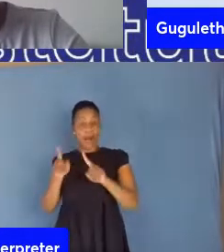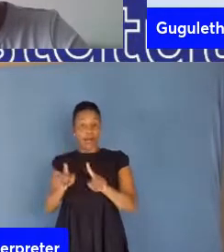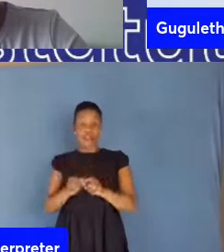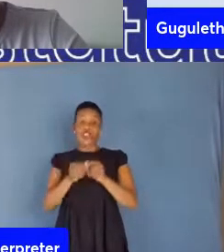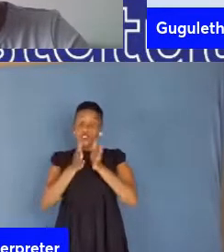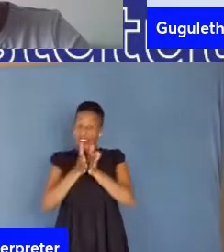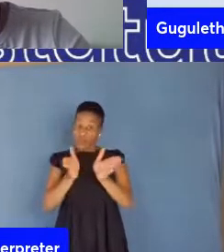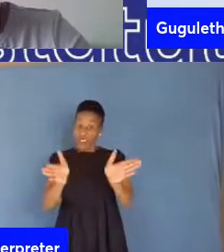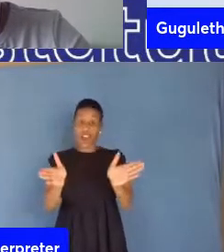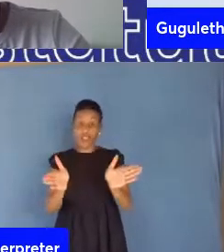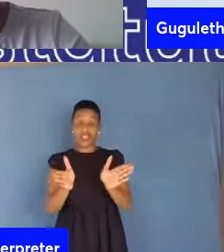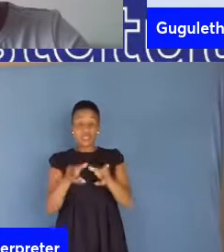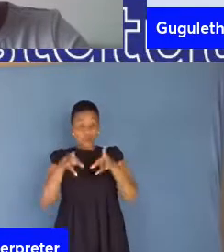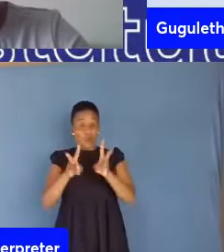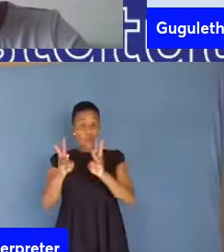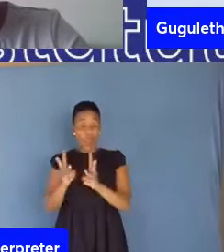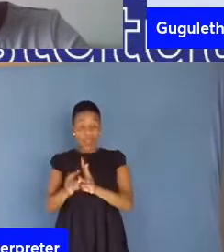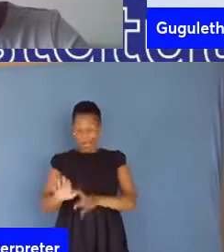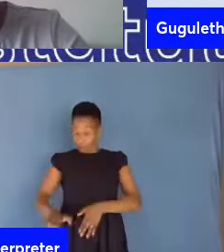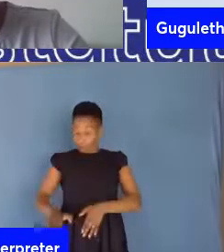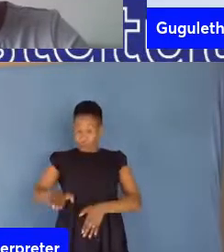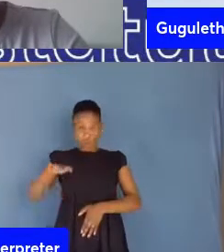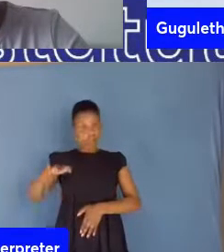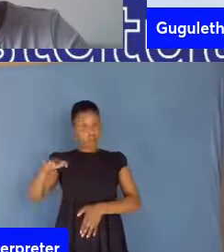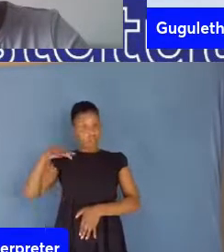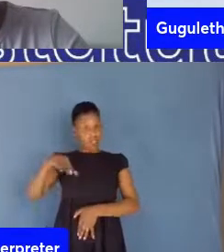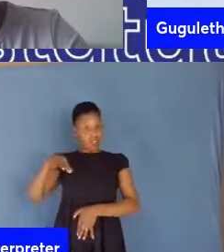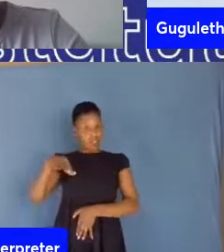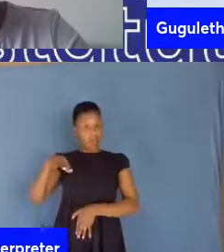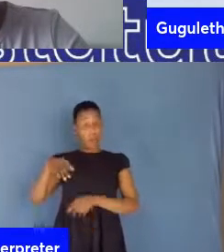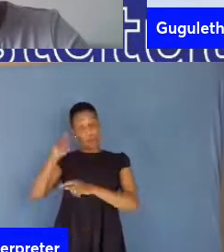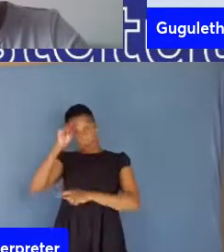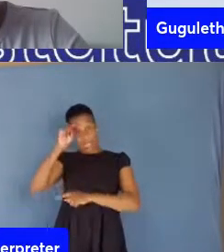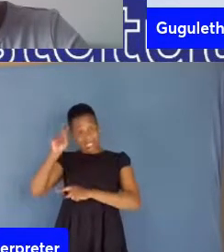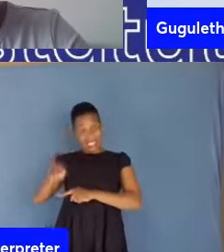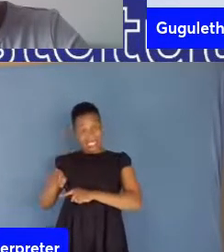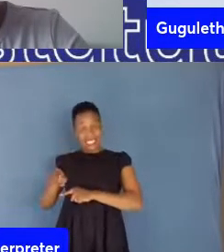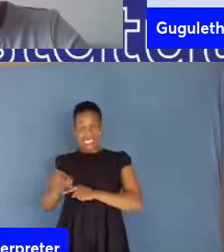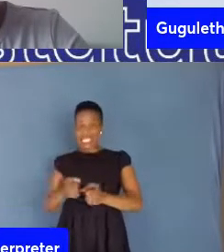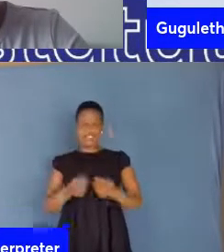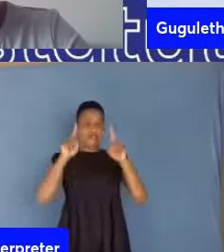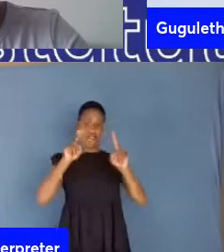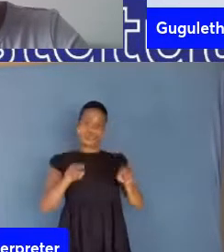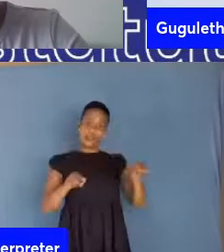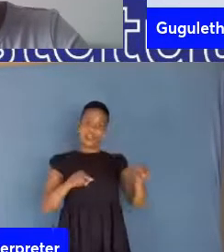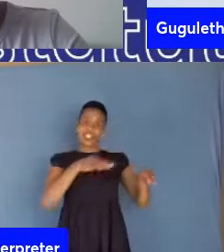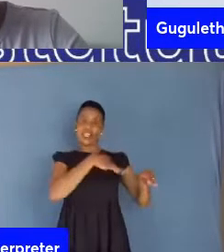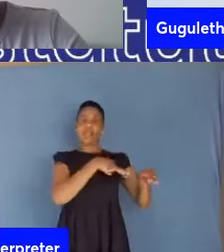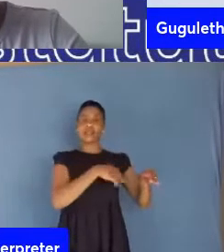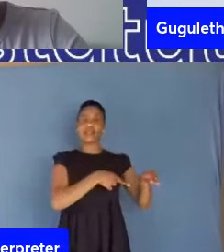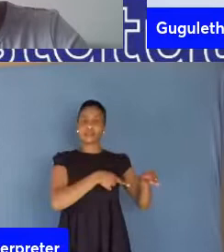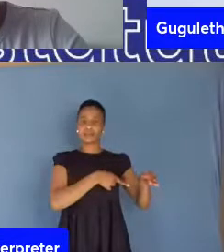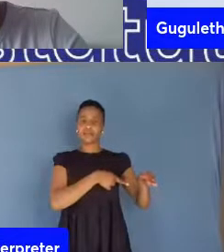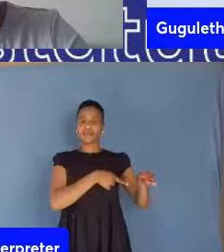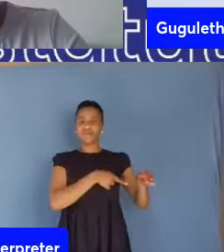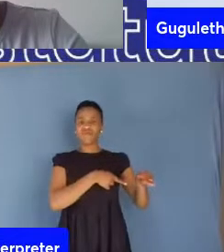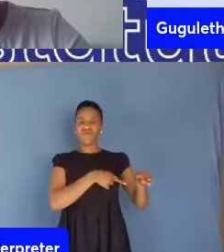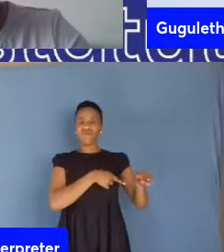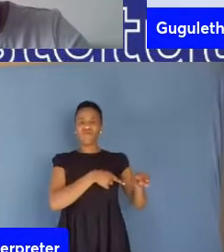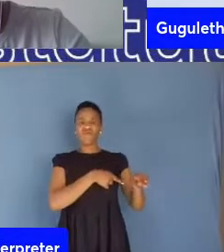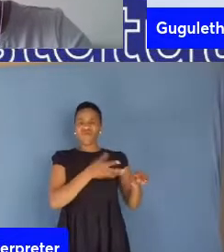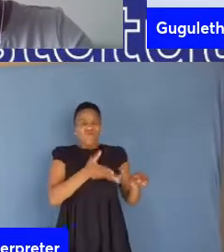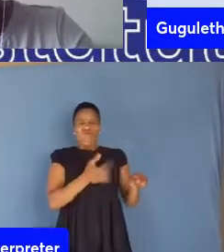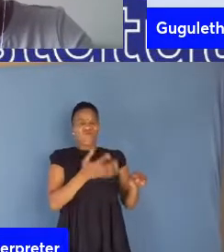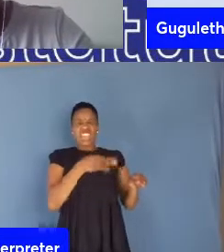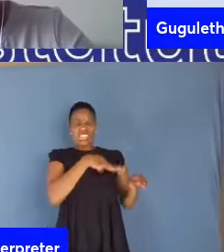to girls, the general sense is that of girls being seen at best as a nuisance to us playing as boys. We